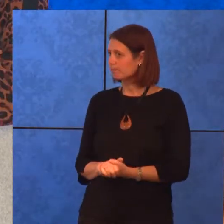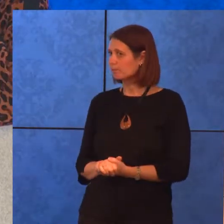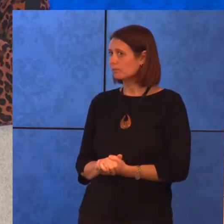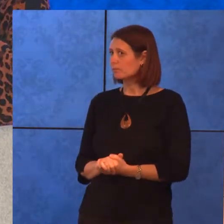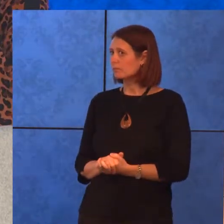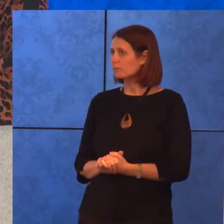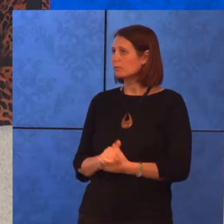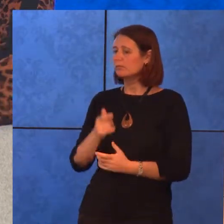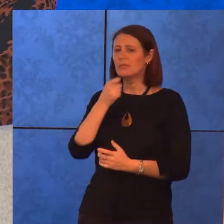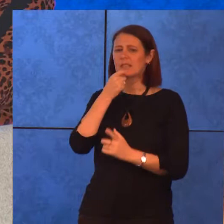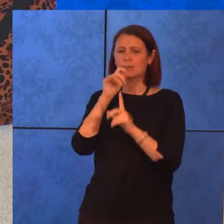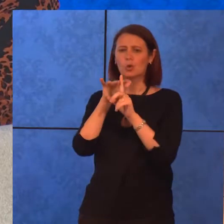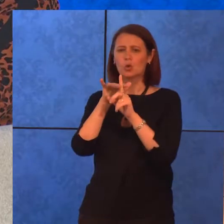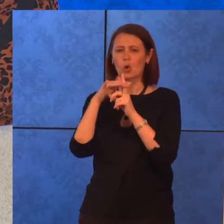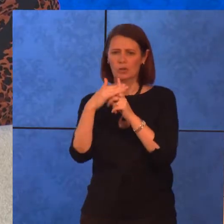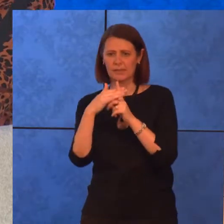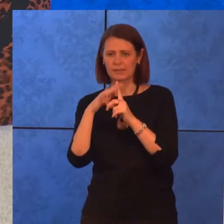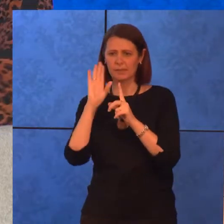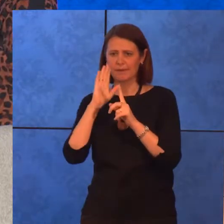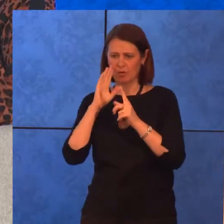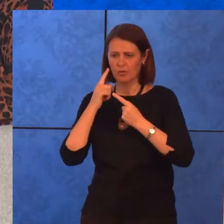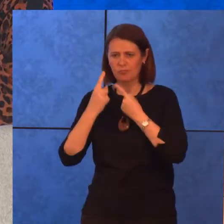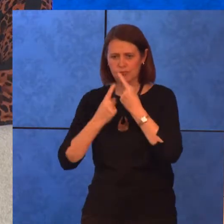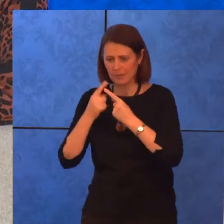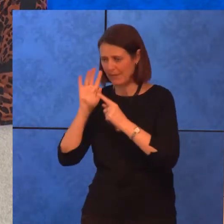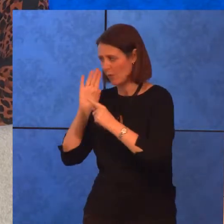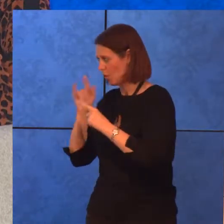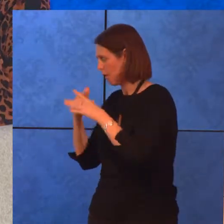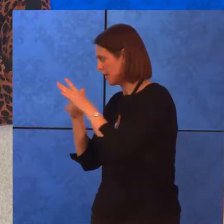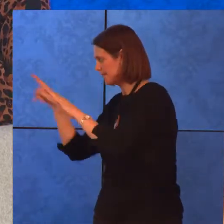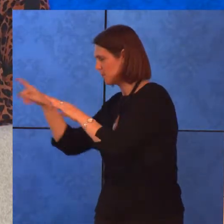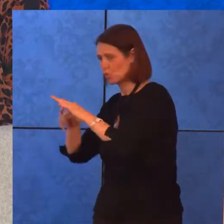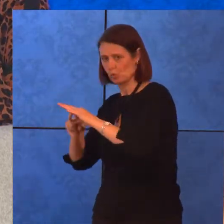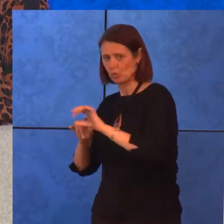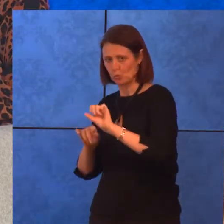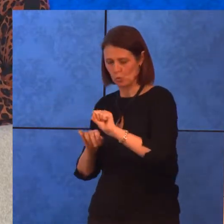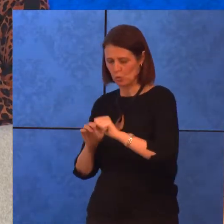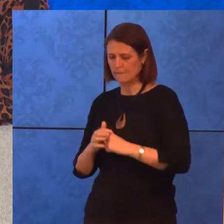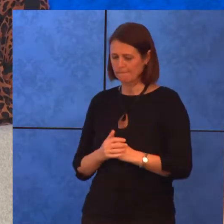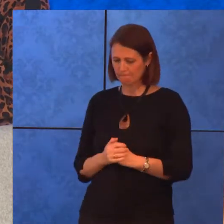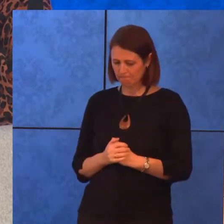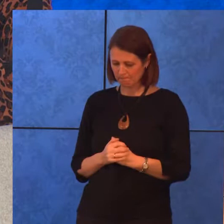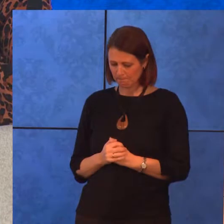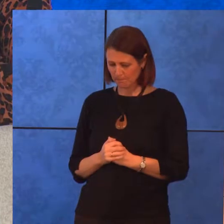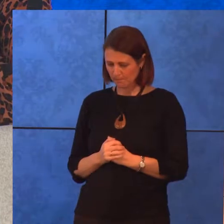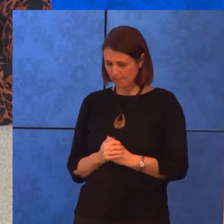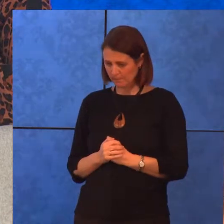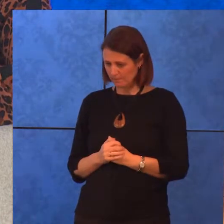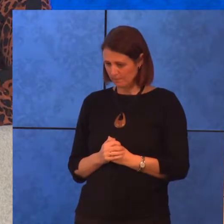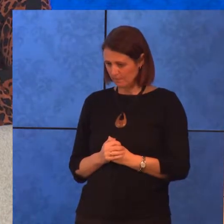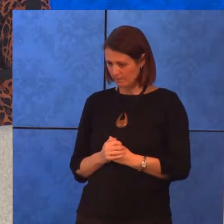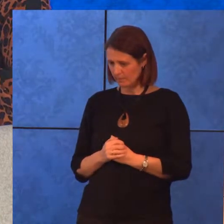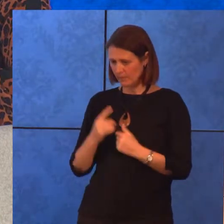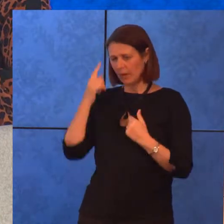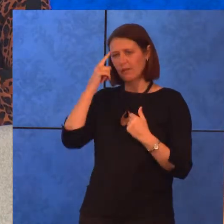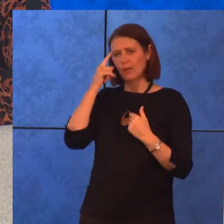Just a little bit of context before I go, if it's okay, sure, before I go to that particular question. So I think what we would all